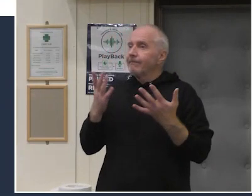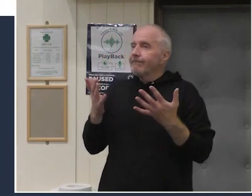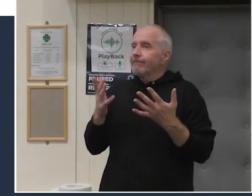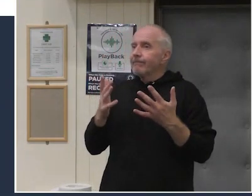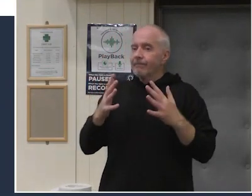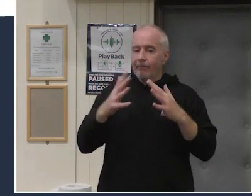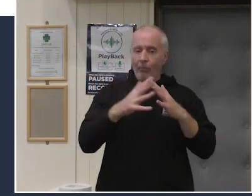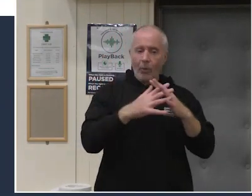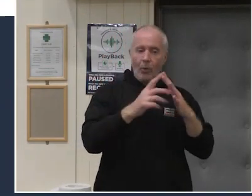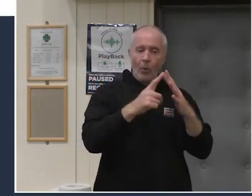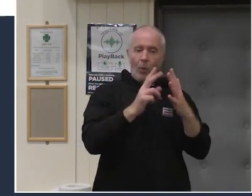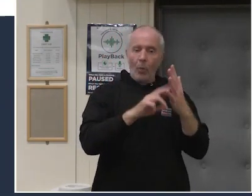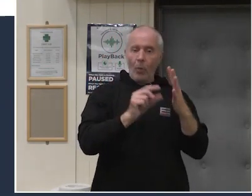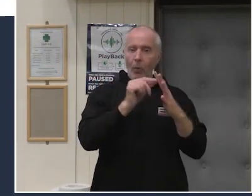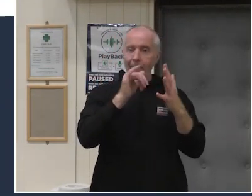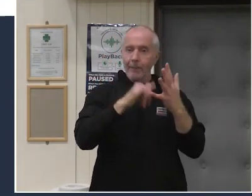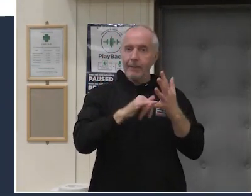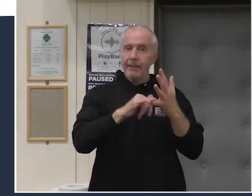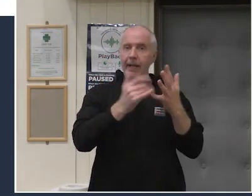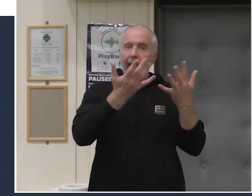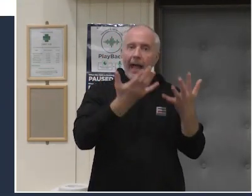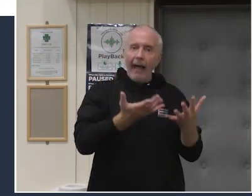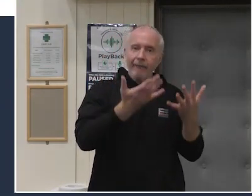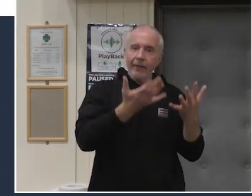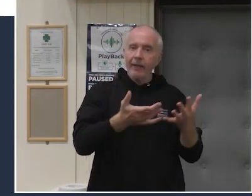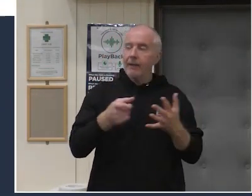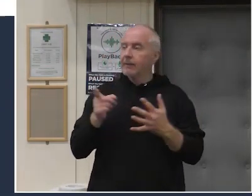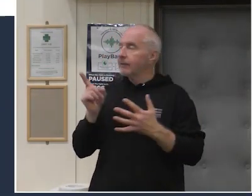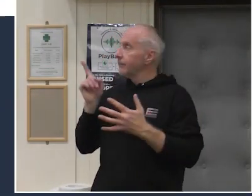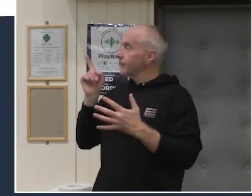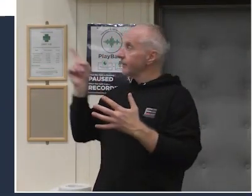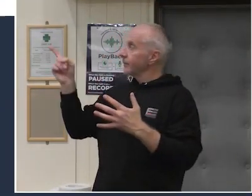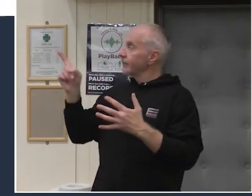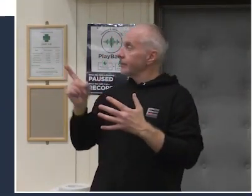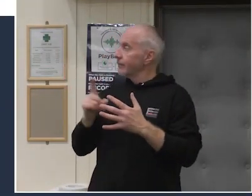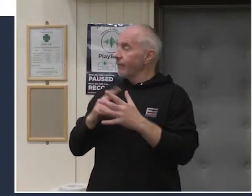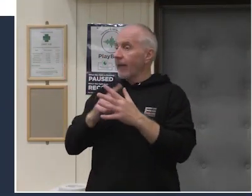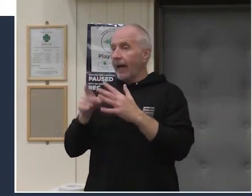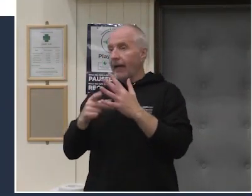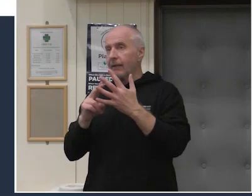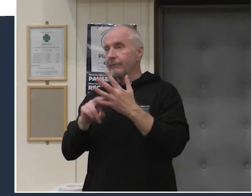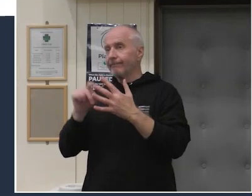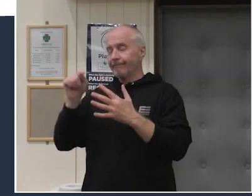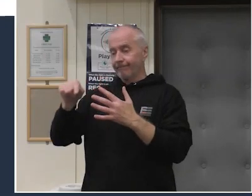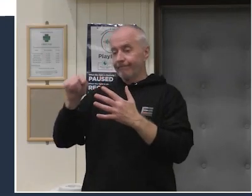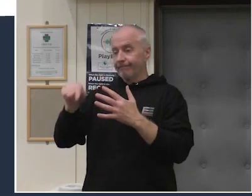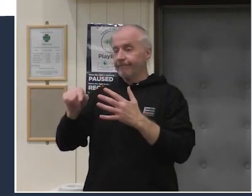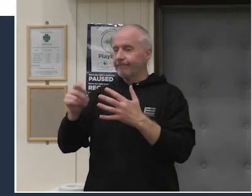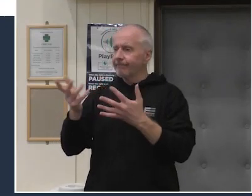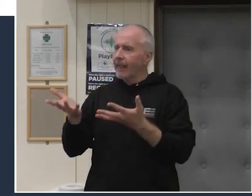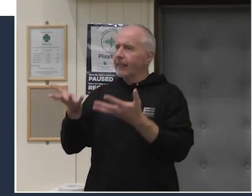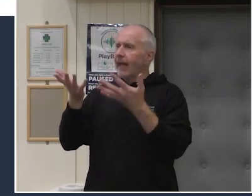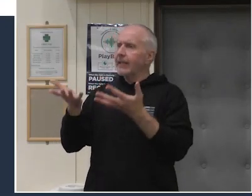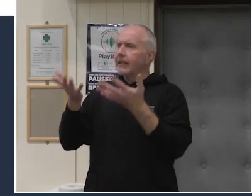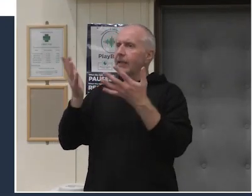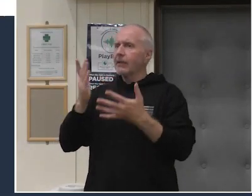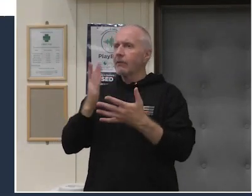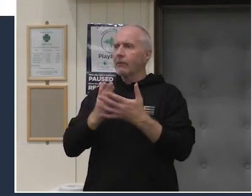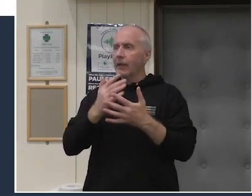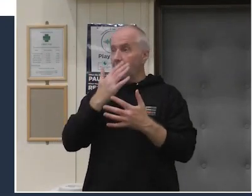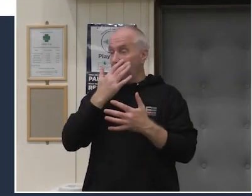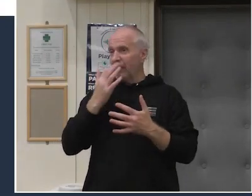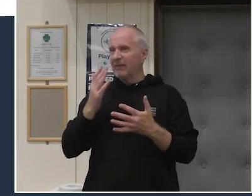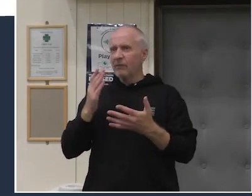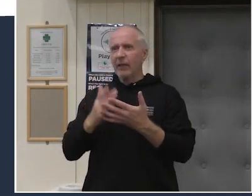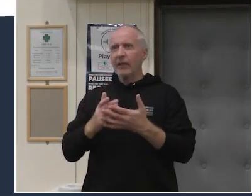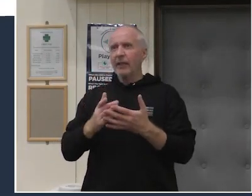WIMPs. Now we're talking electron volt absolute tops, so this is something that's less than